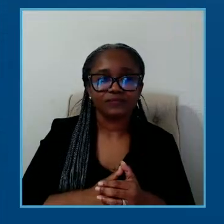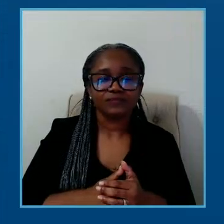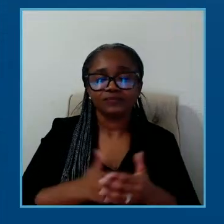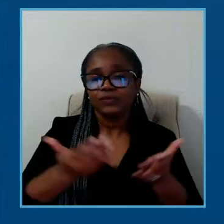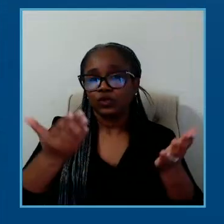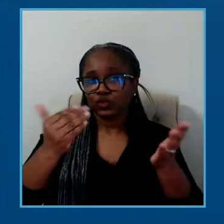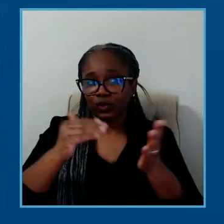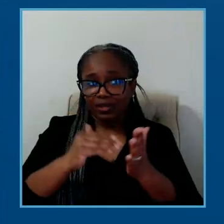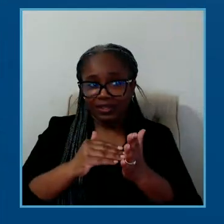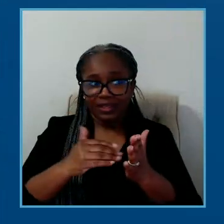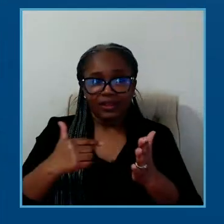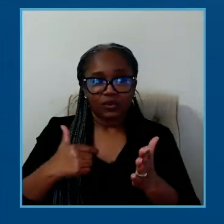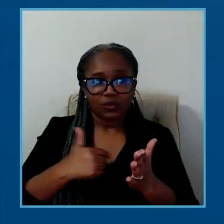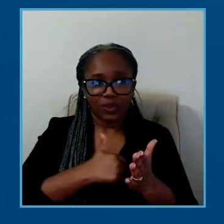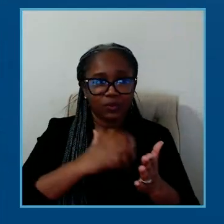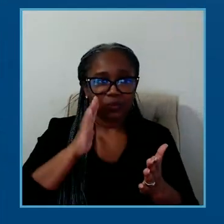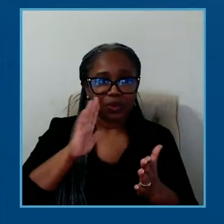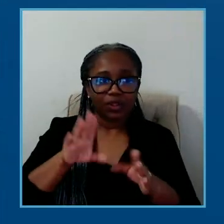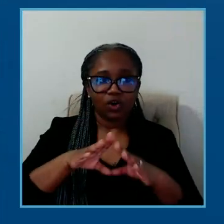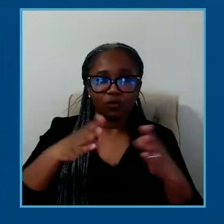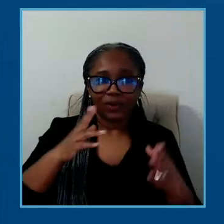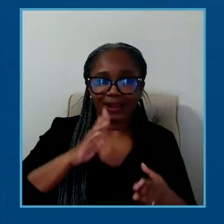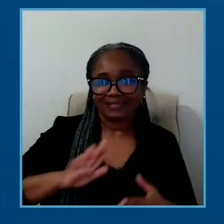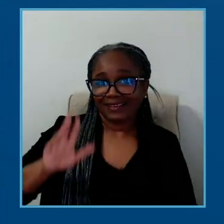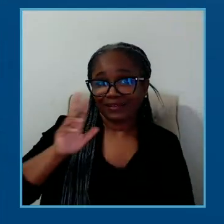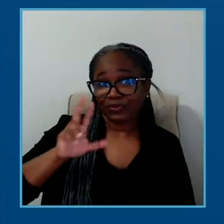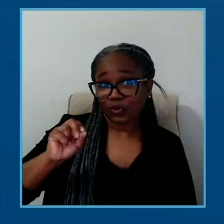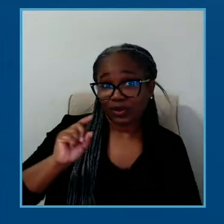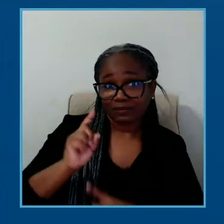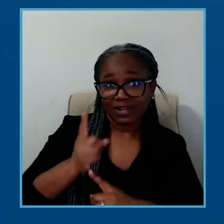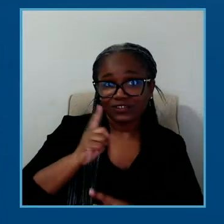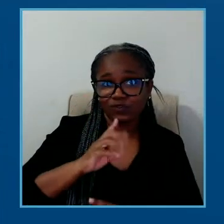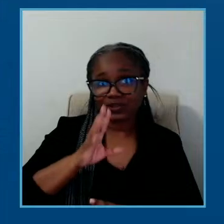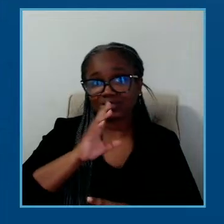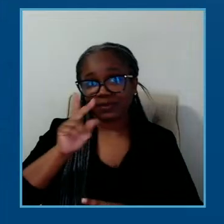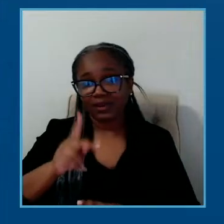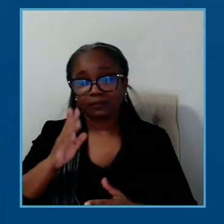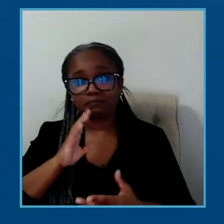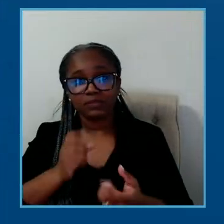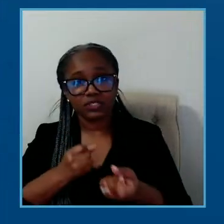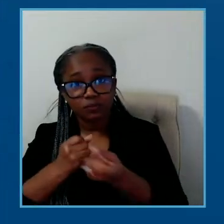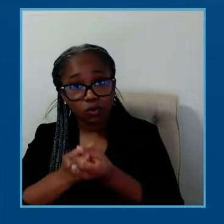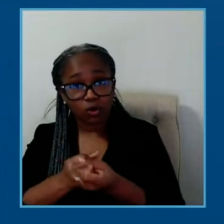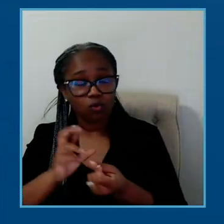against this motion or this resolution? Sorry.